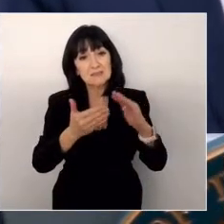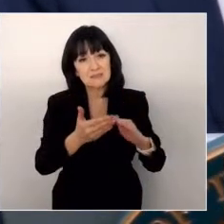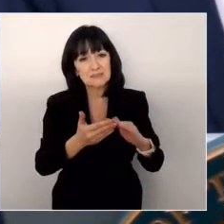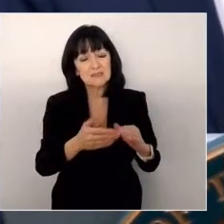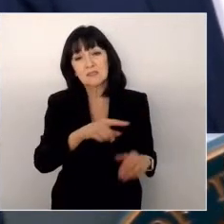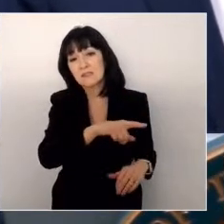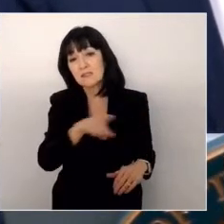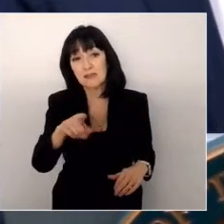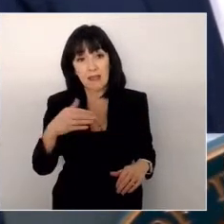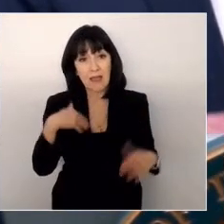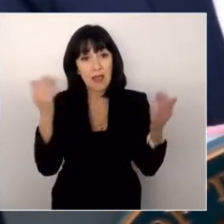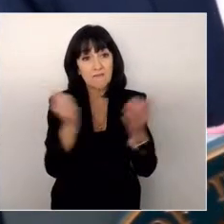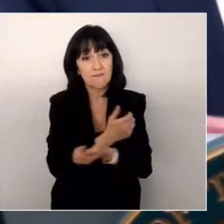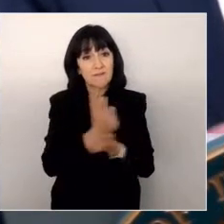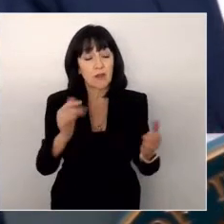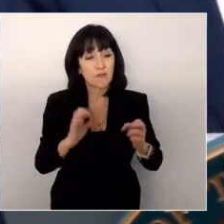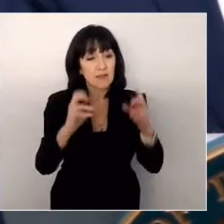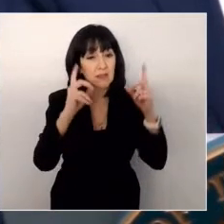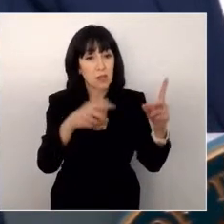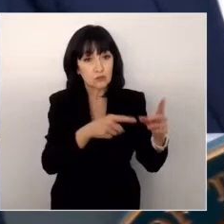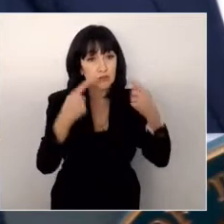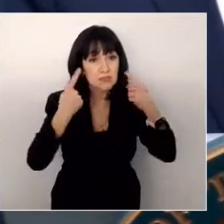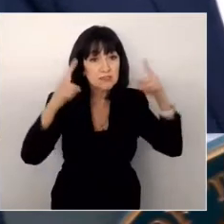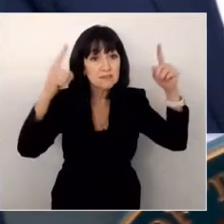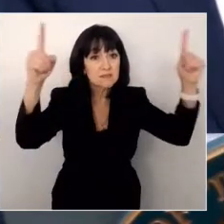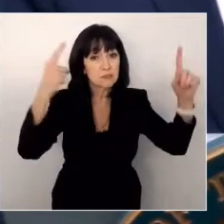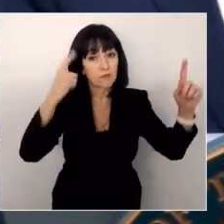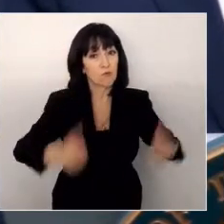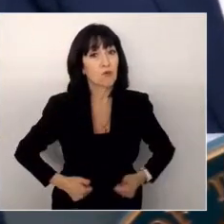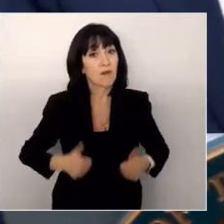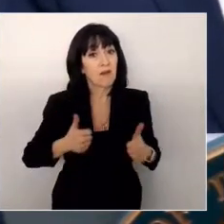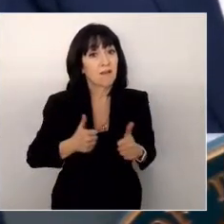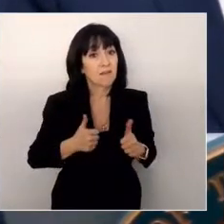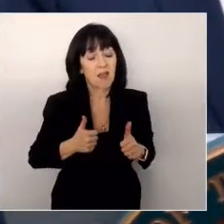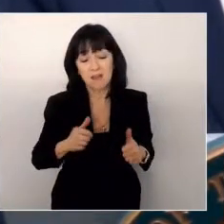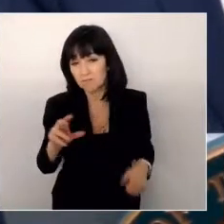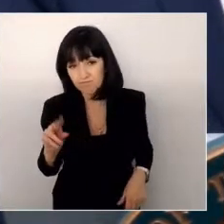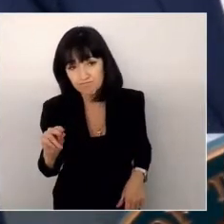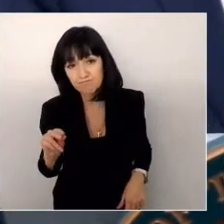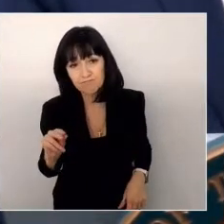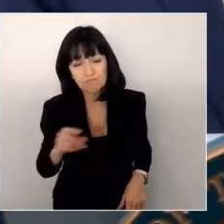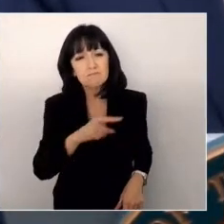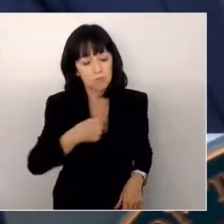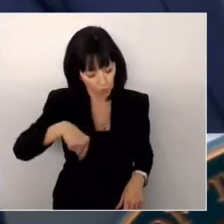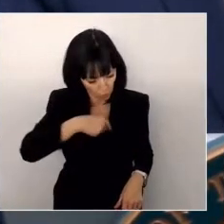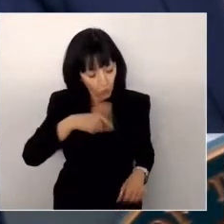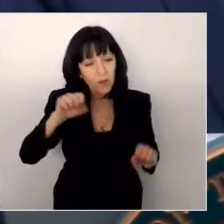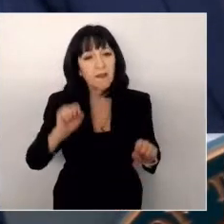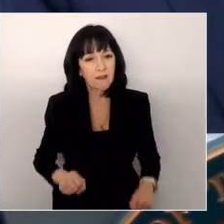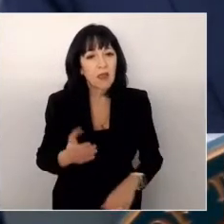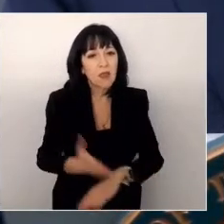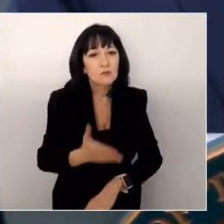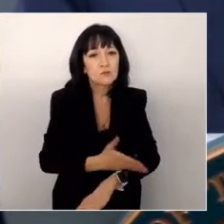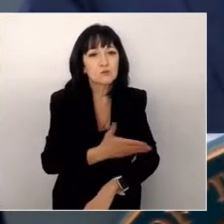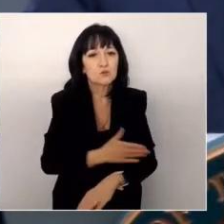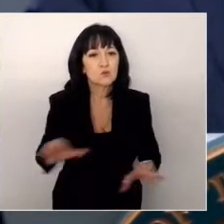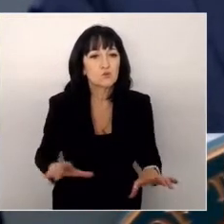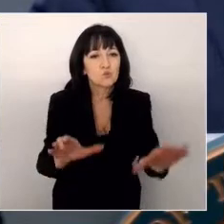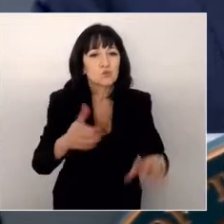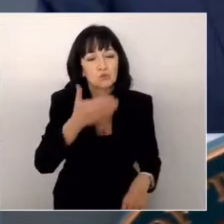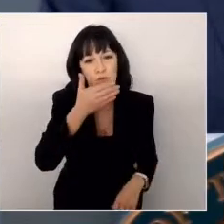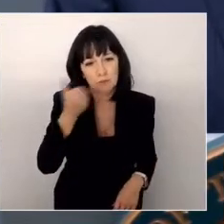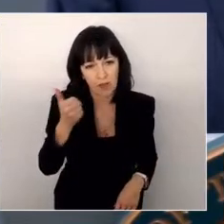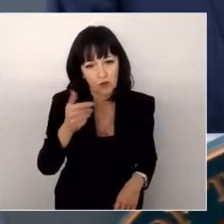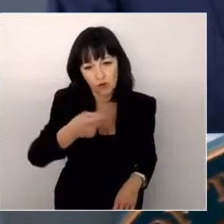be successful in life. We can do better. We can, and we must. These children and their families deserve our